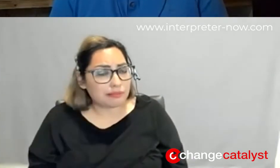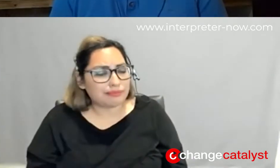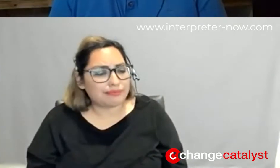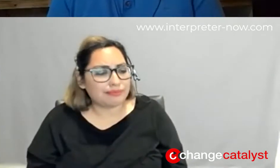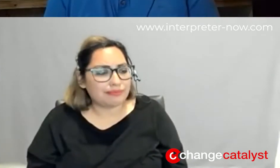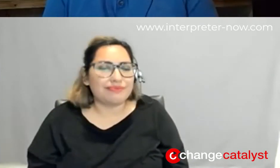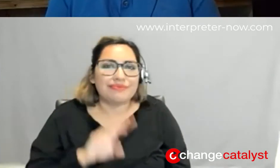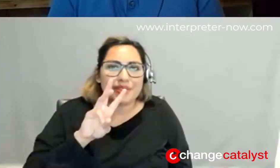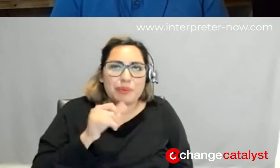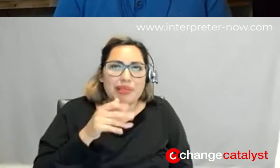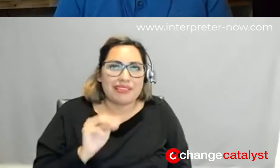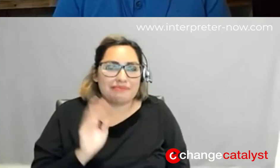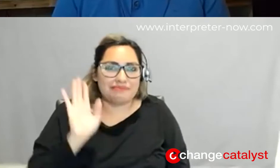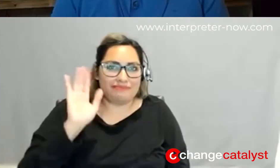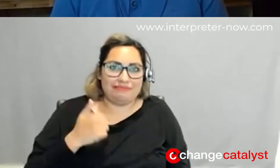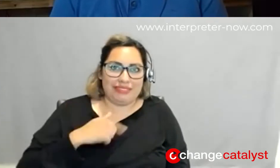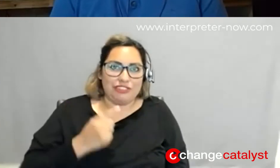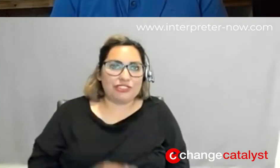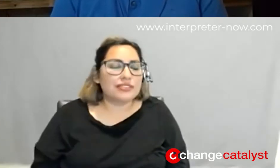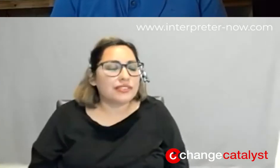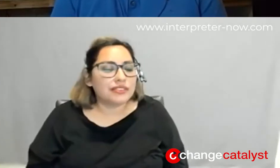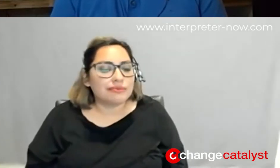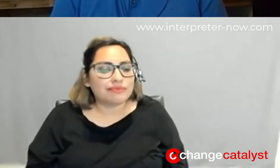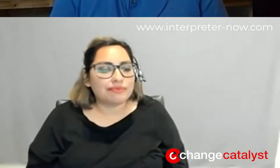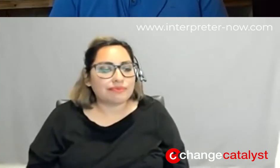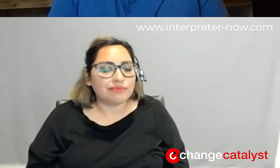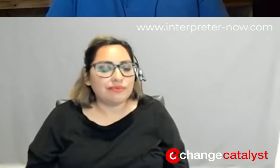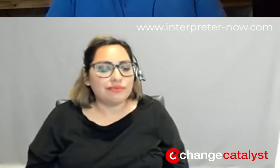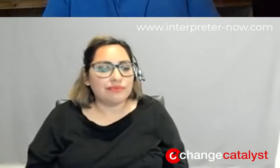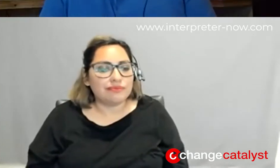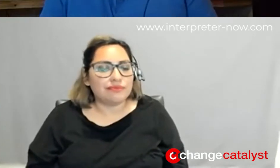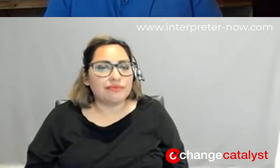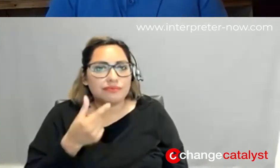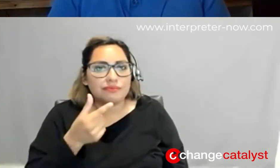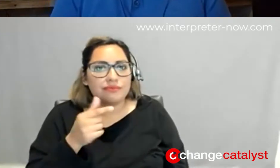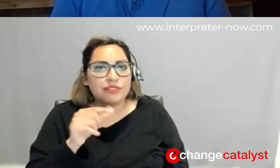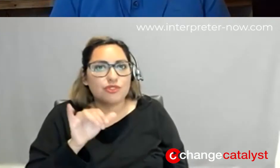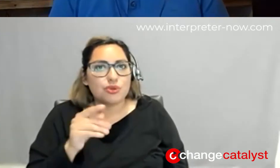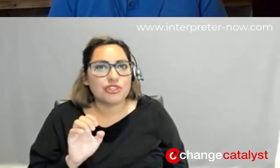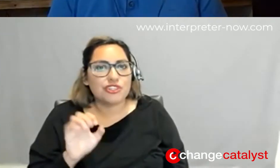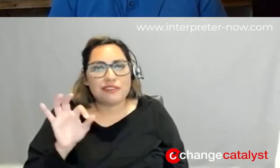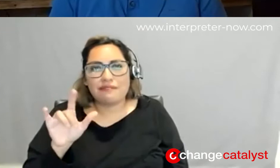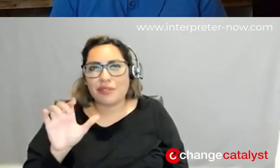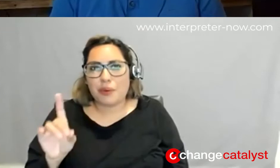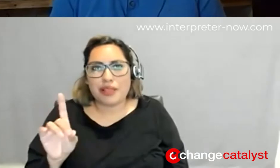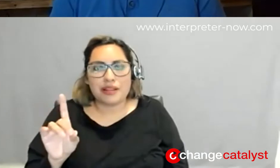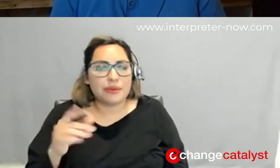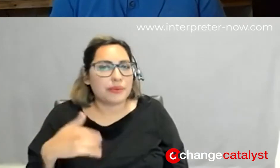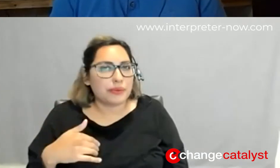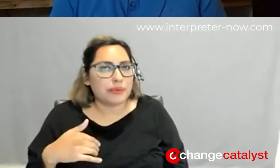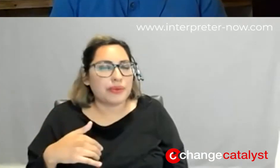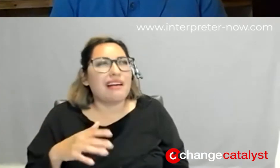I will go first. Go ahead. The George Floyd, there's so much wrapped up in